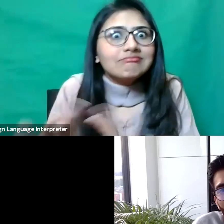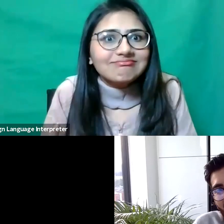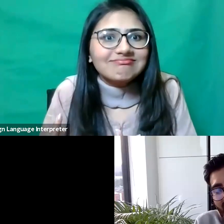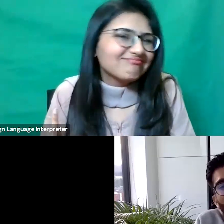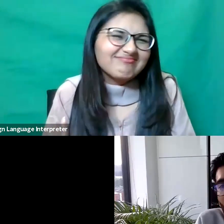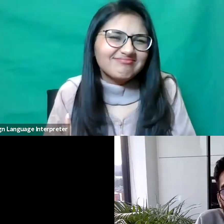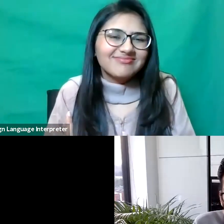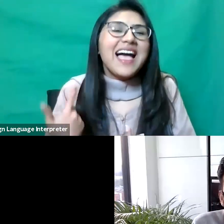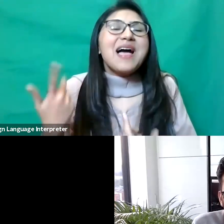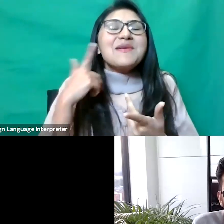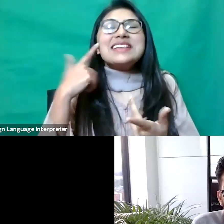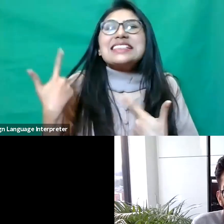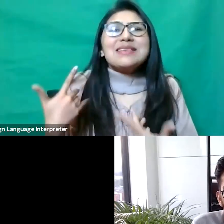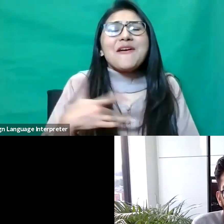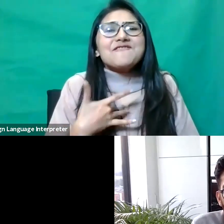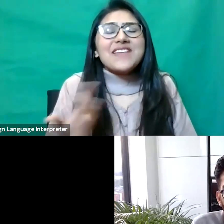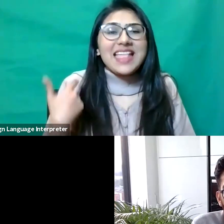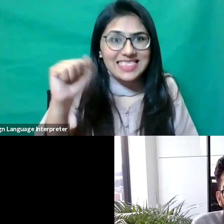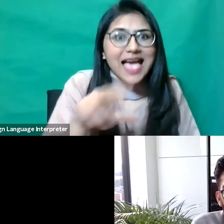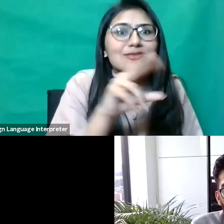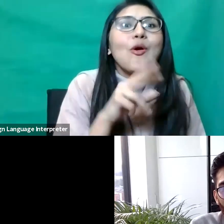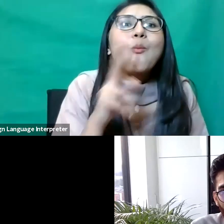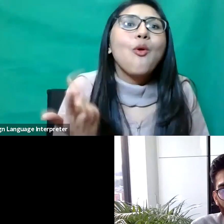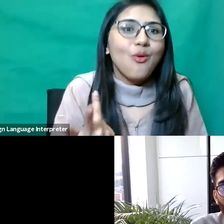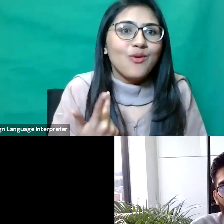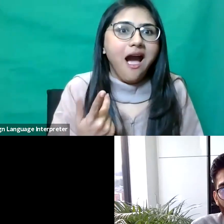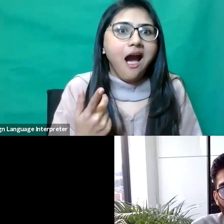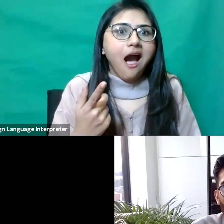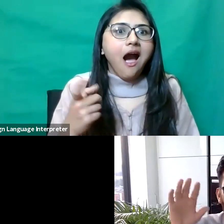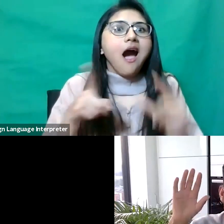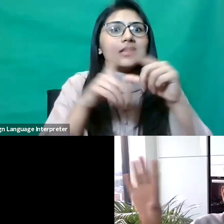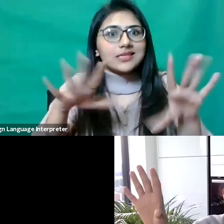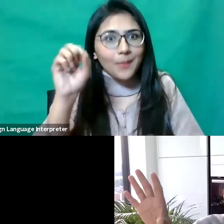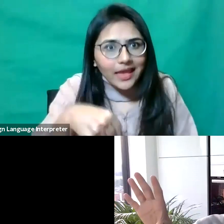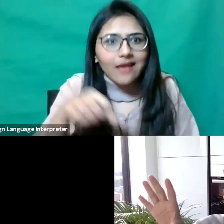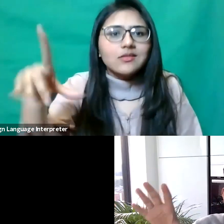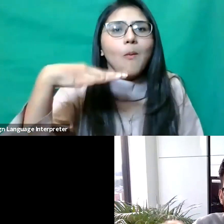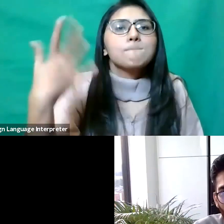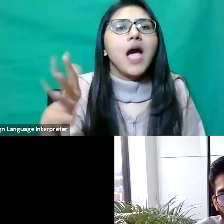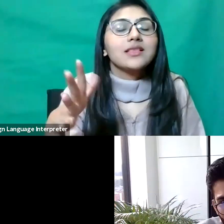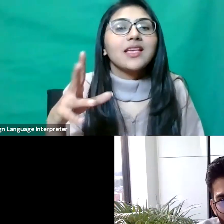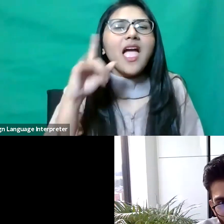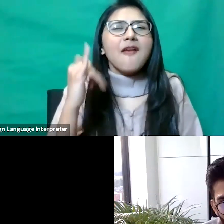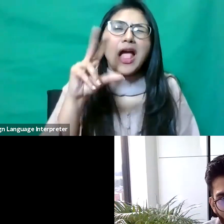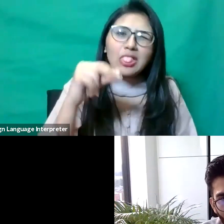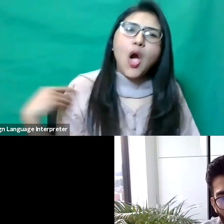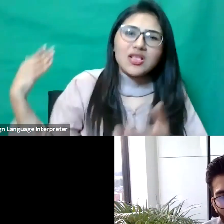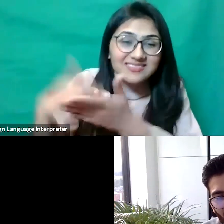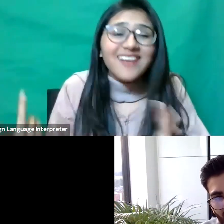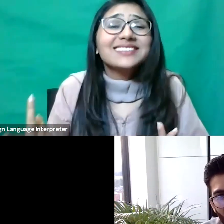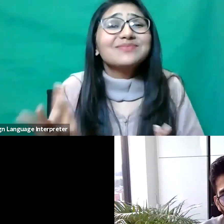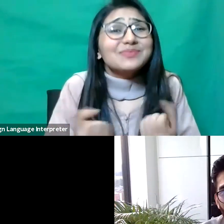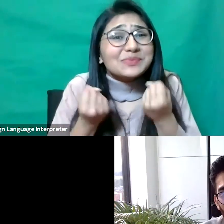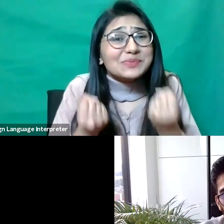I mean, that's how I feel. And because from the attitude I've been receiving, and